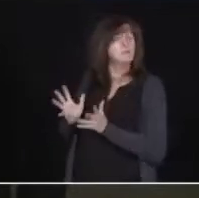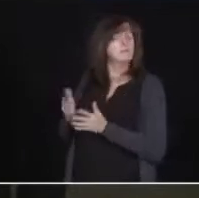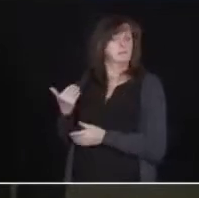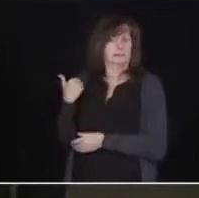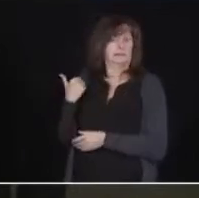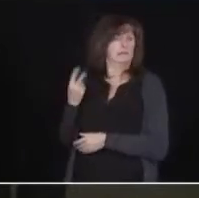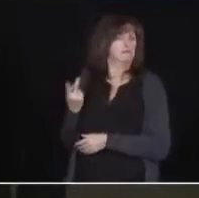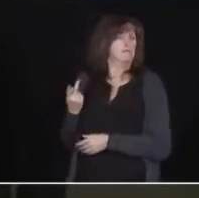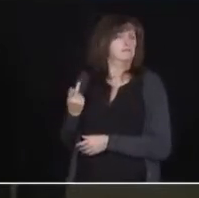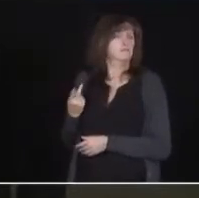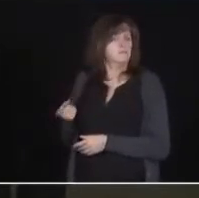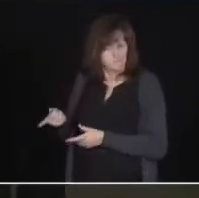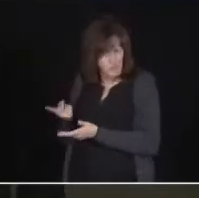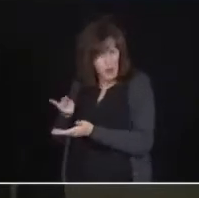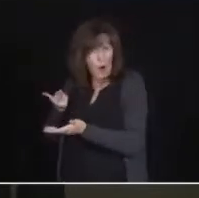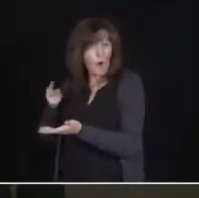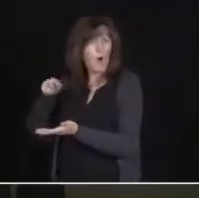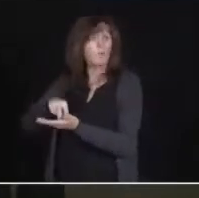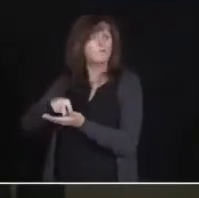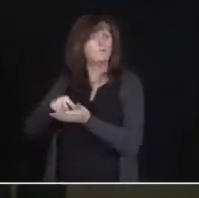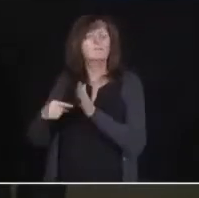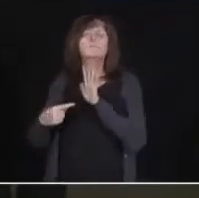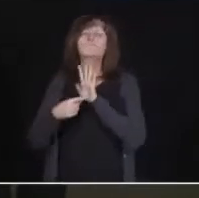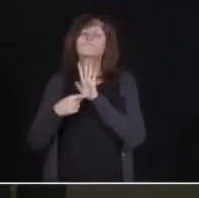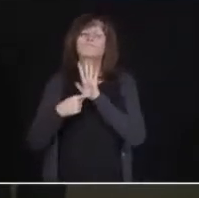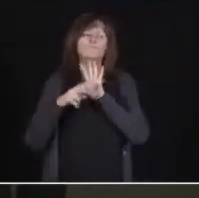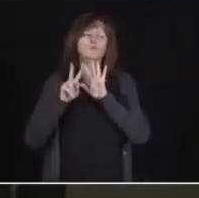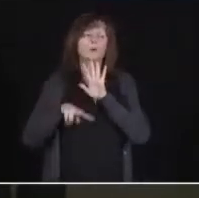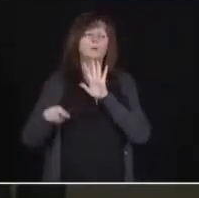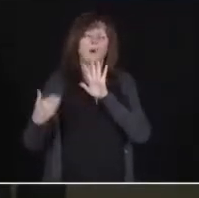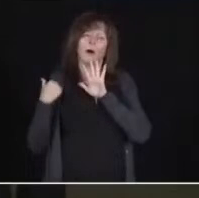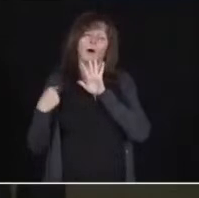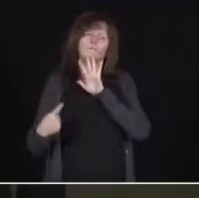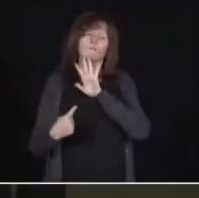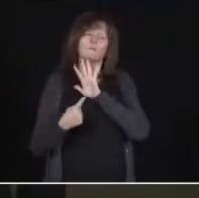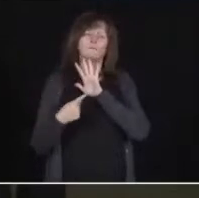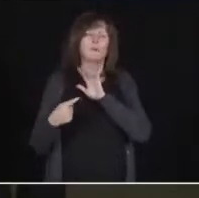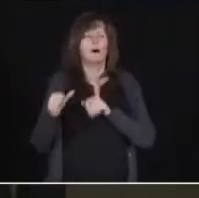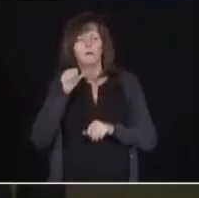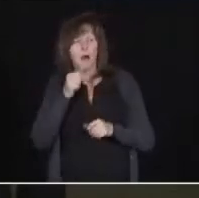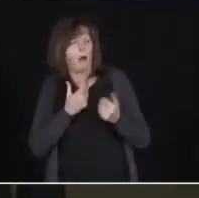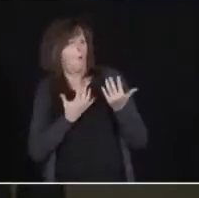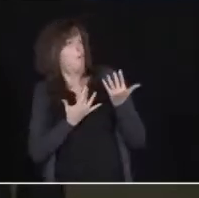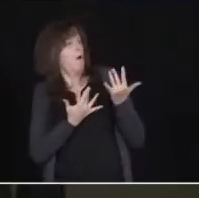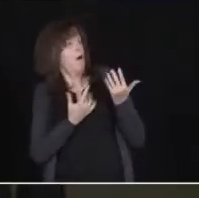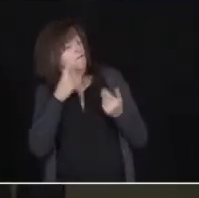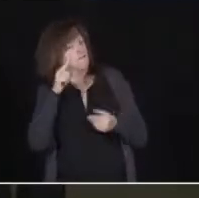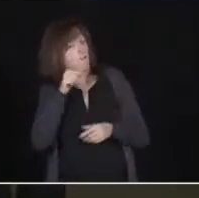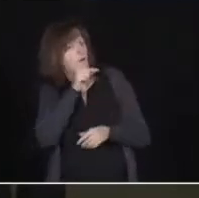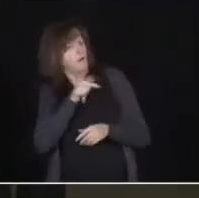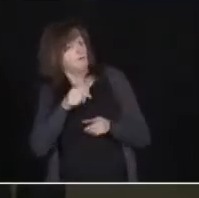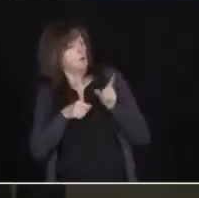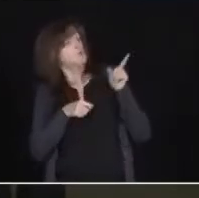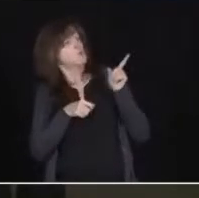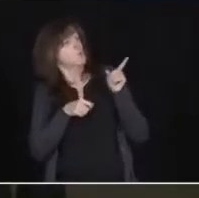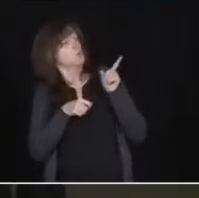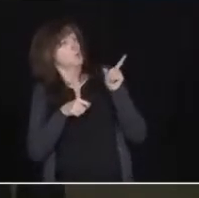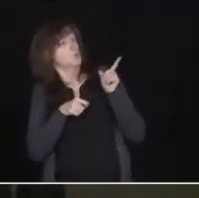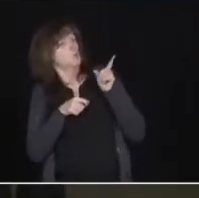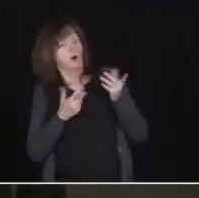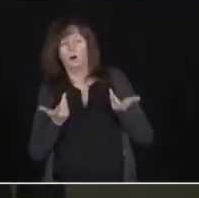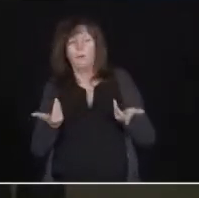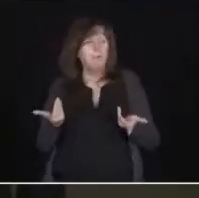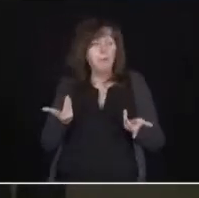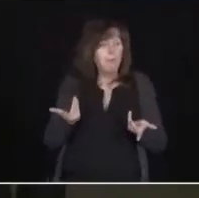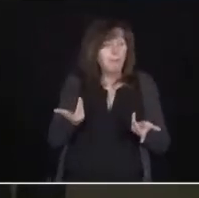actually standing up and doing the right thing, and not always, going back to the province and let them, make